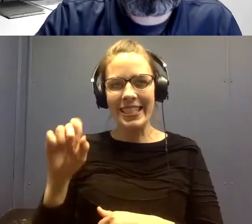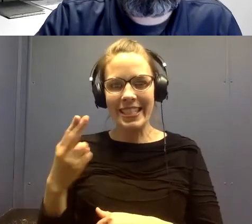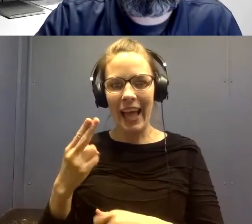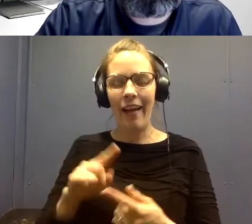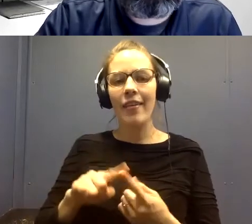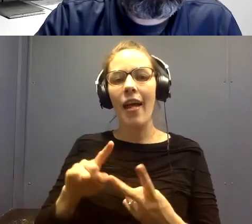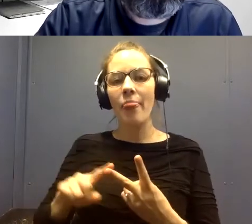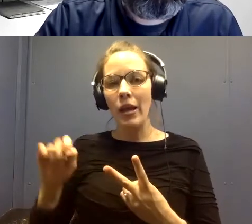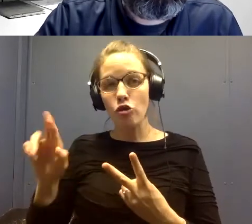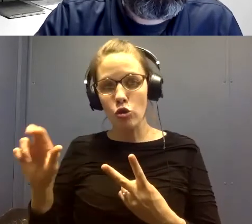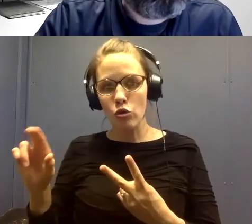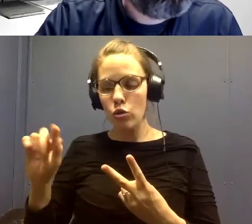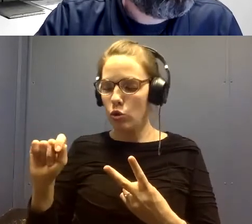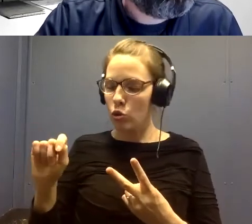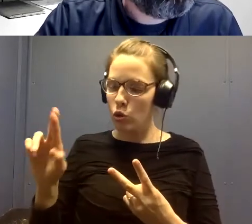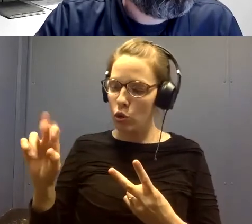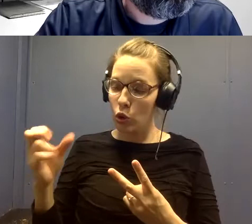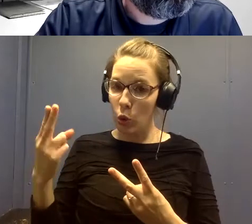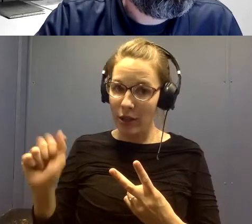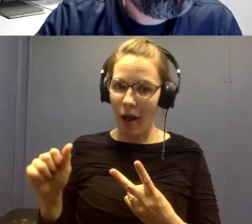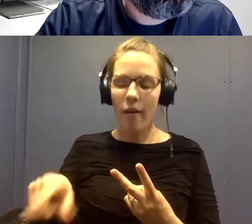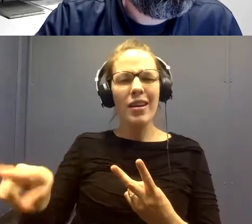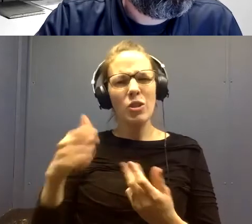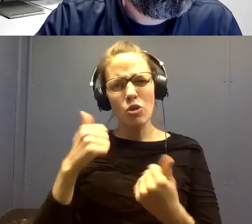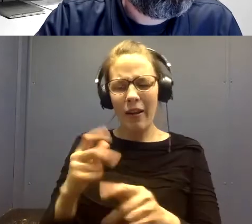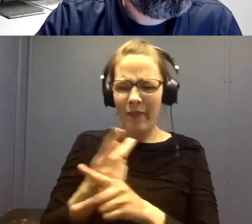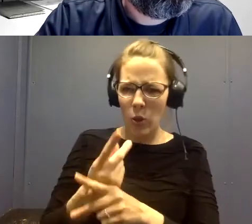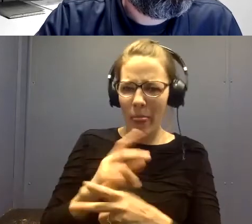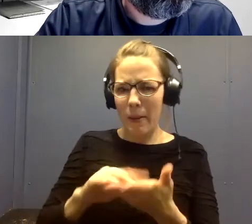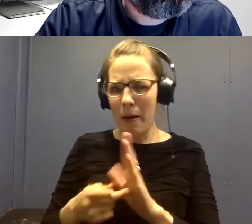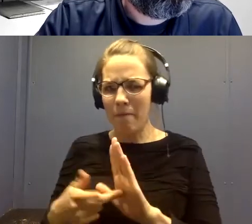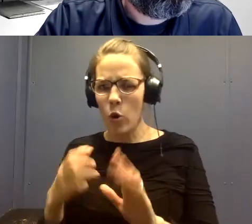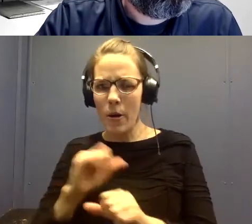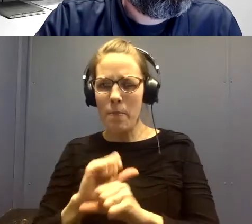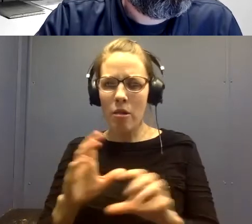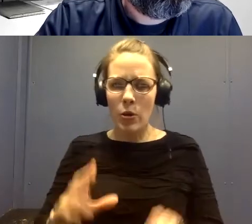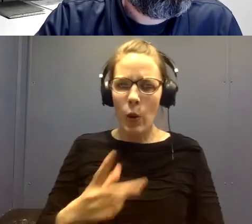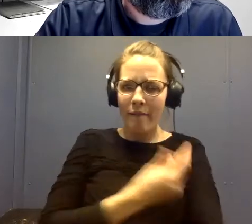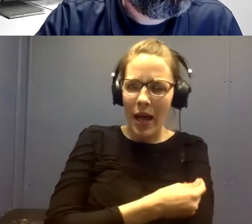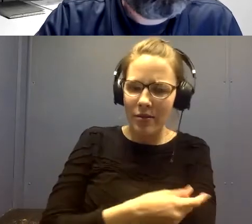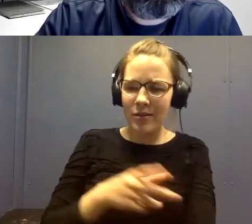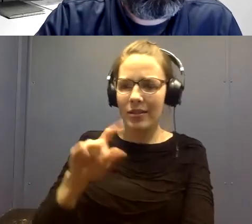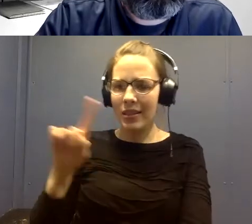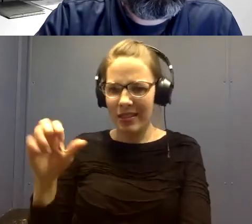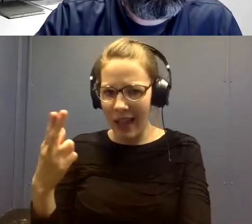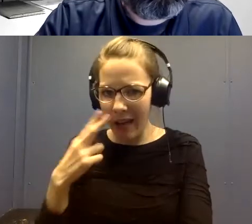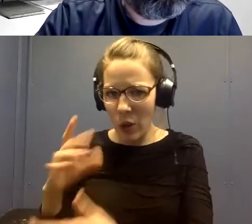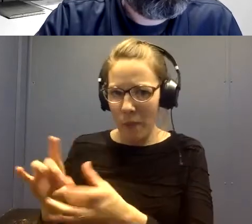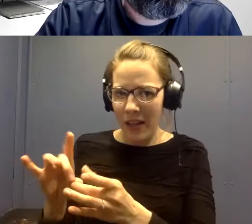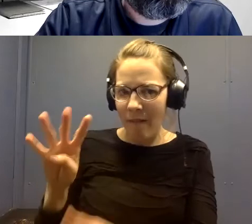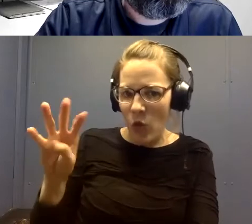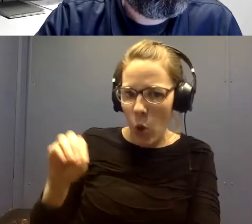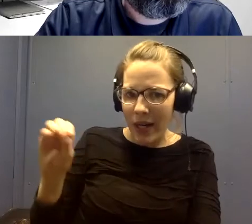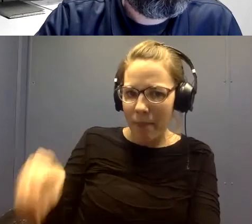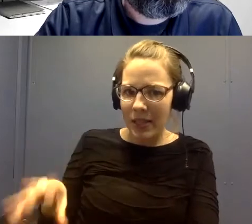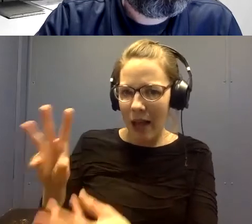Trisha. I know they're just trying to get a scope of what this maybe meant for employees who are vaccinated. So Zach, I think you mentioned a 40% of